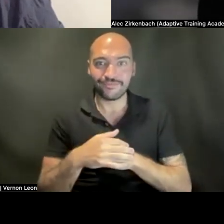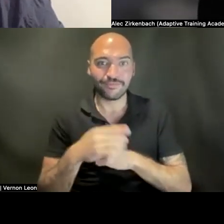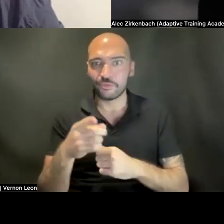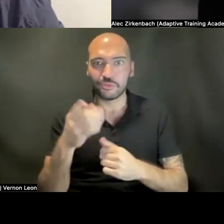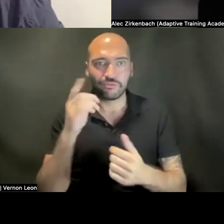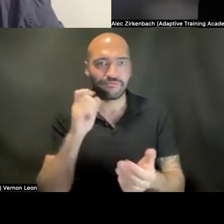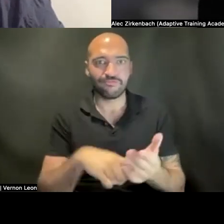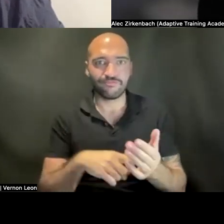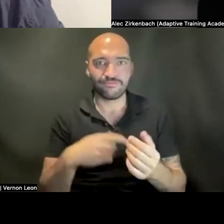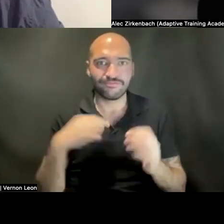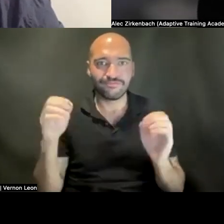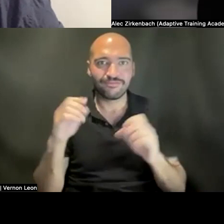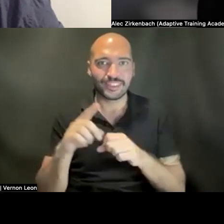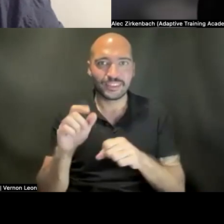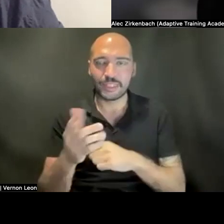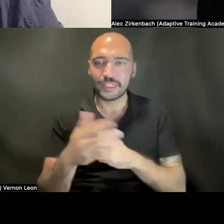had any disability. So,